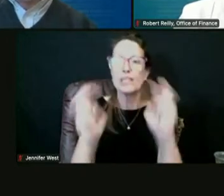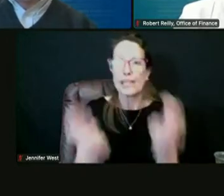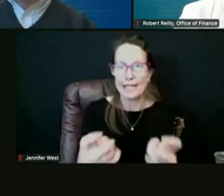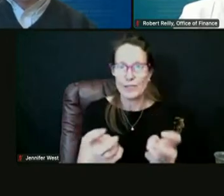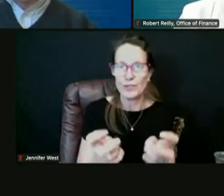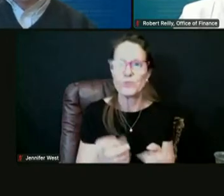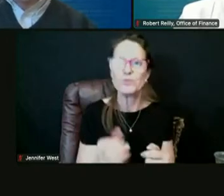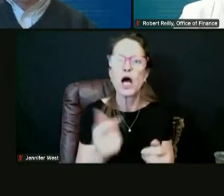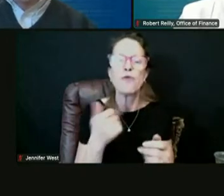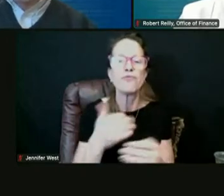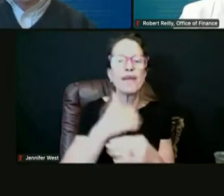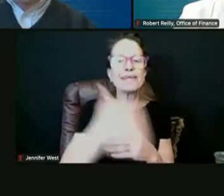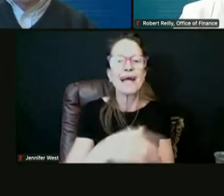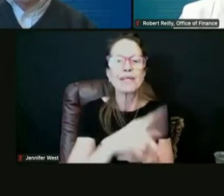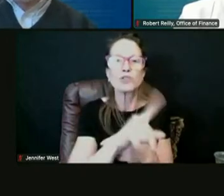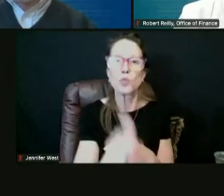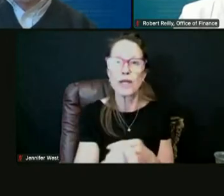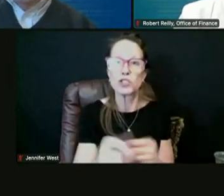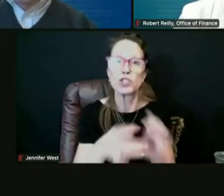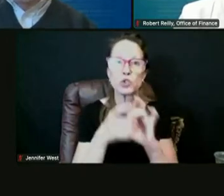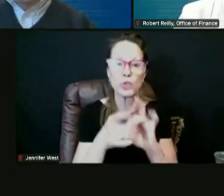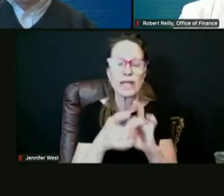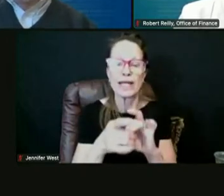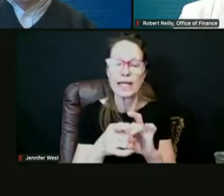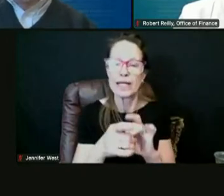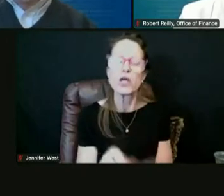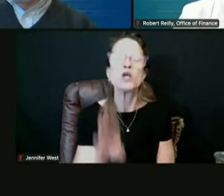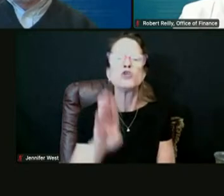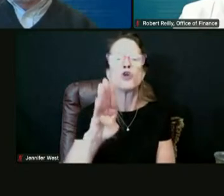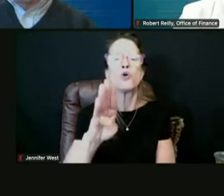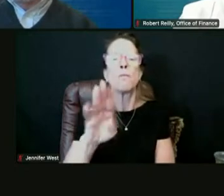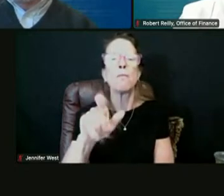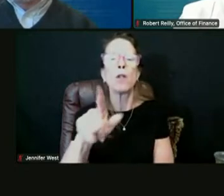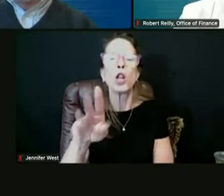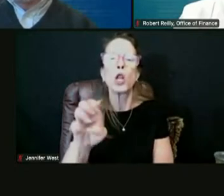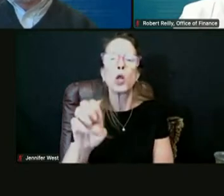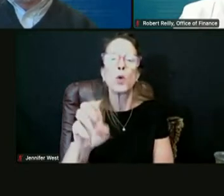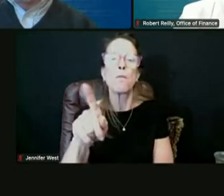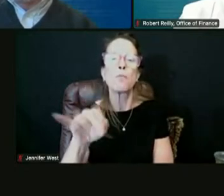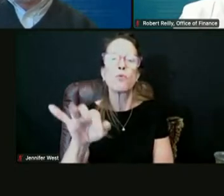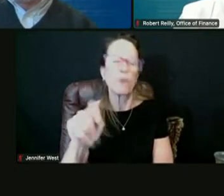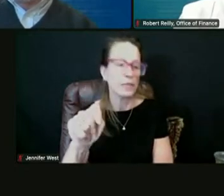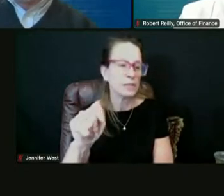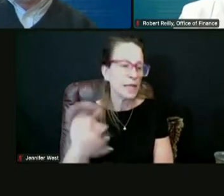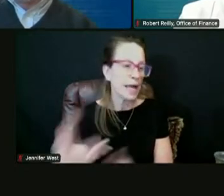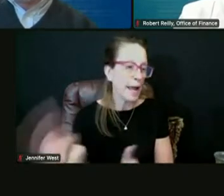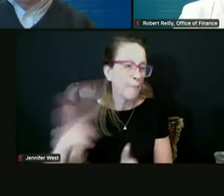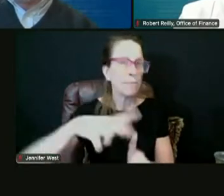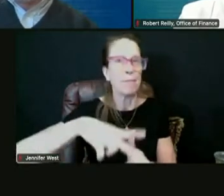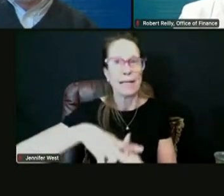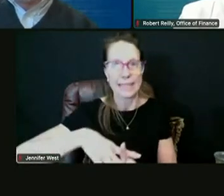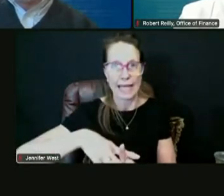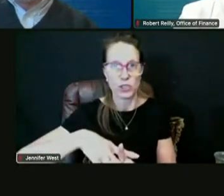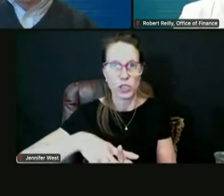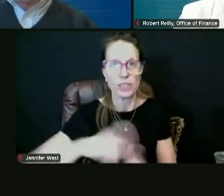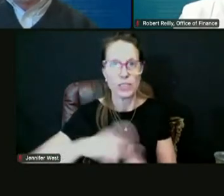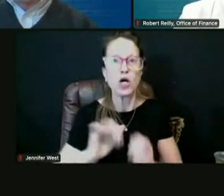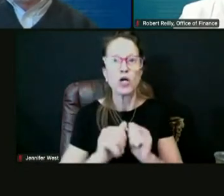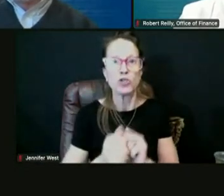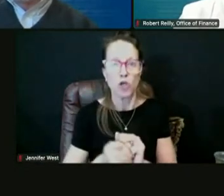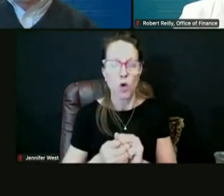question is about the blueprint implementation. And the question is, could you share any budget implications the